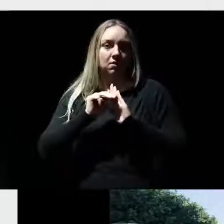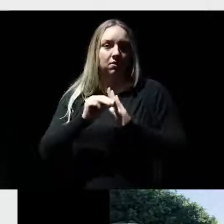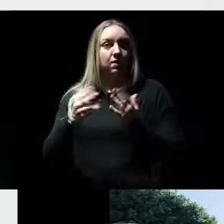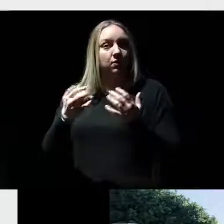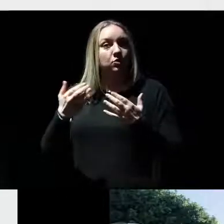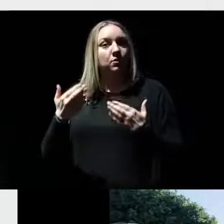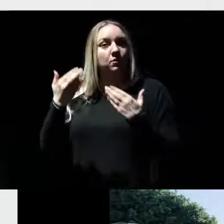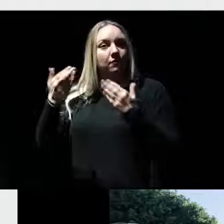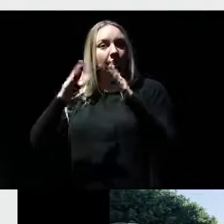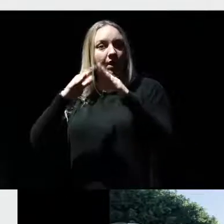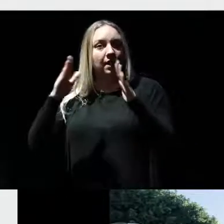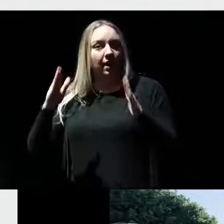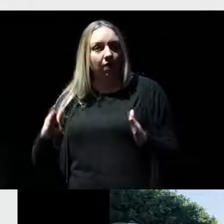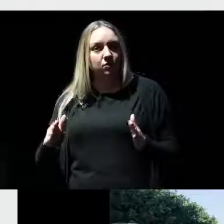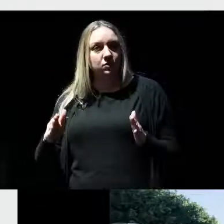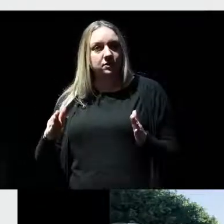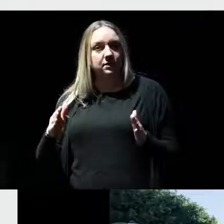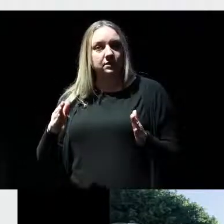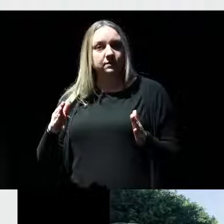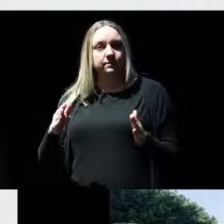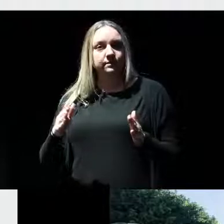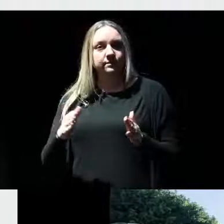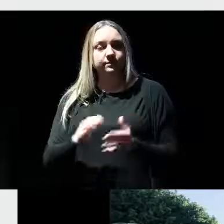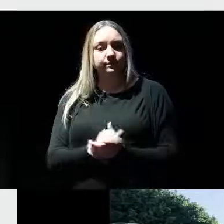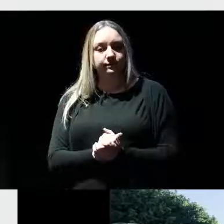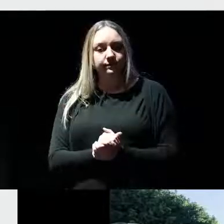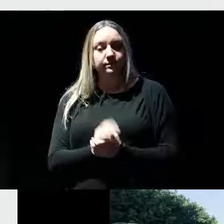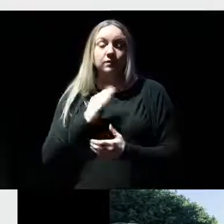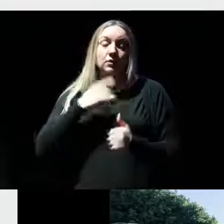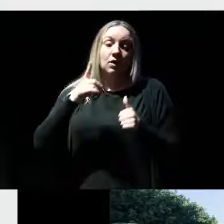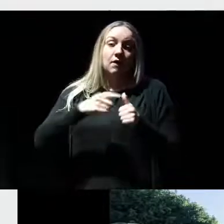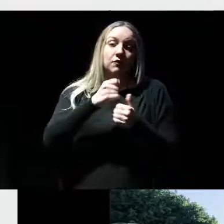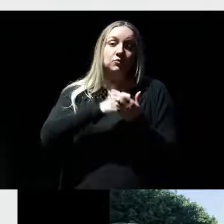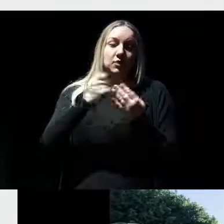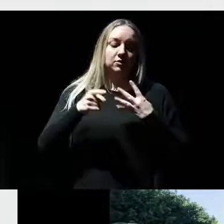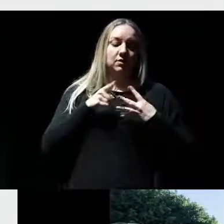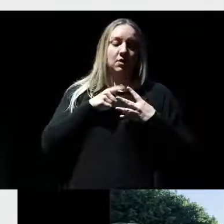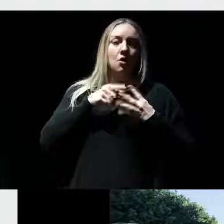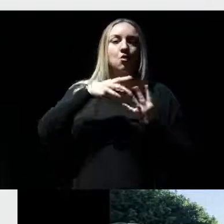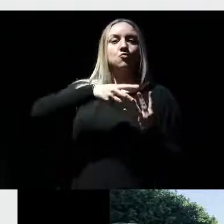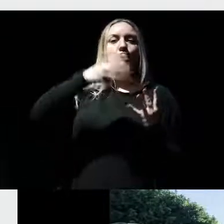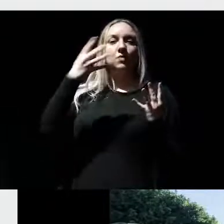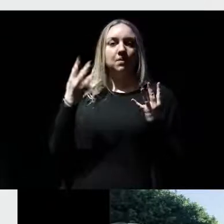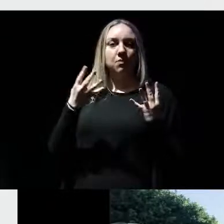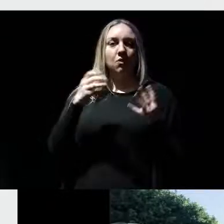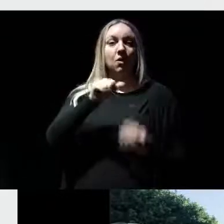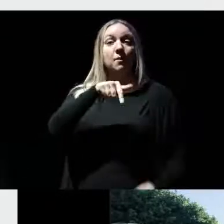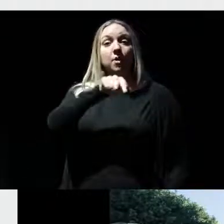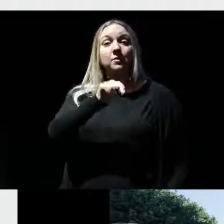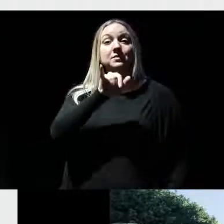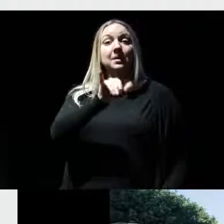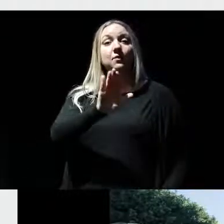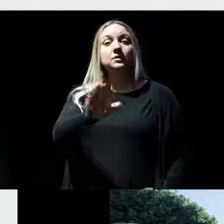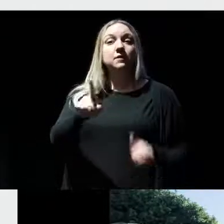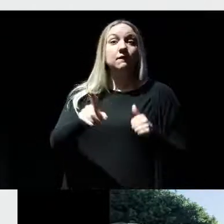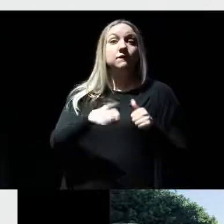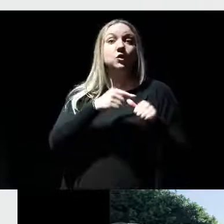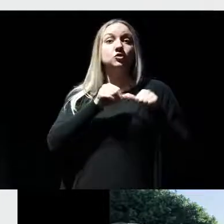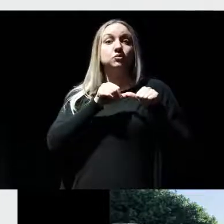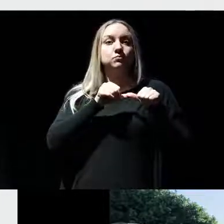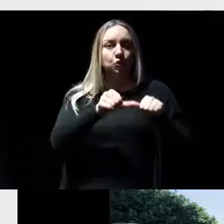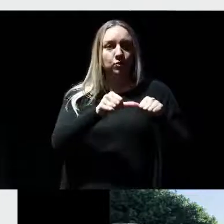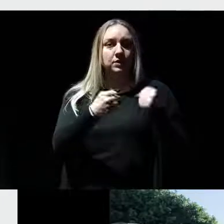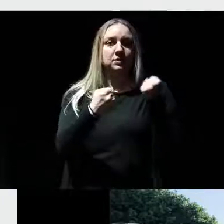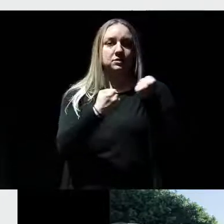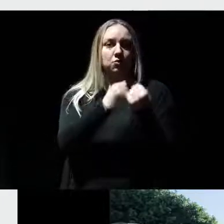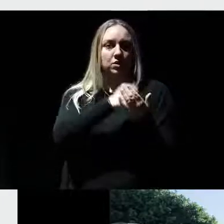providing housing. Our first project with them, Rainbow Apartments, was their first permanent supportive project. And what that means is